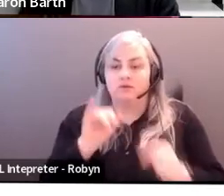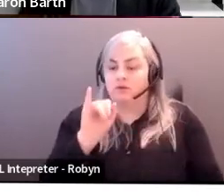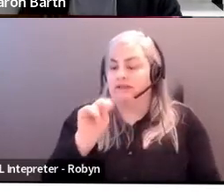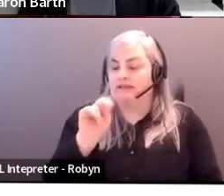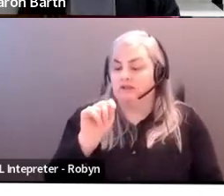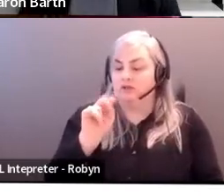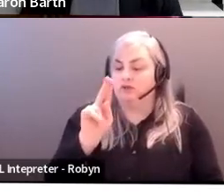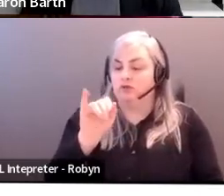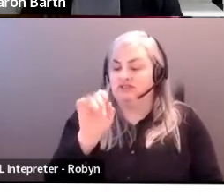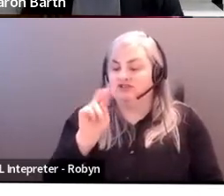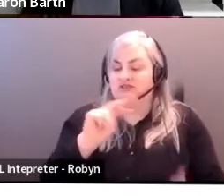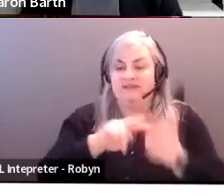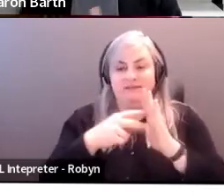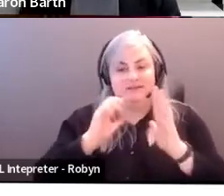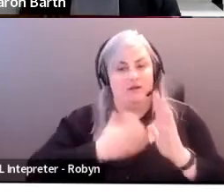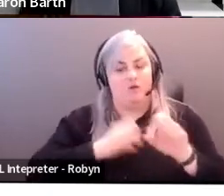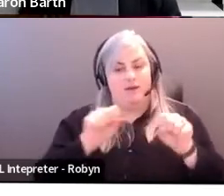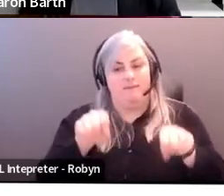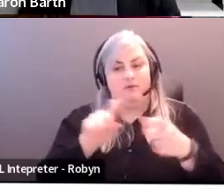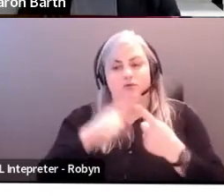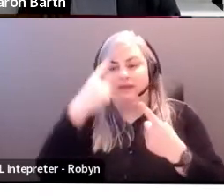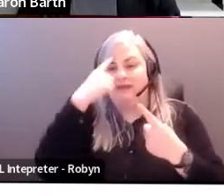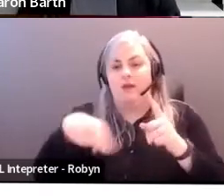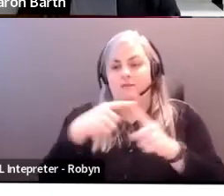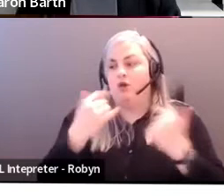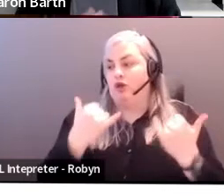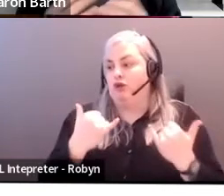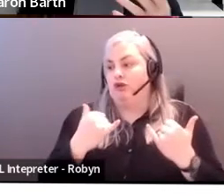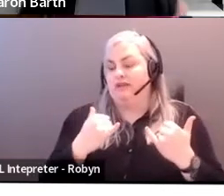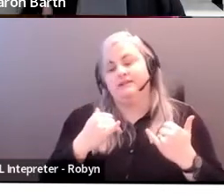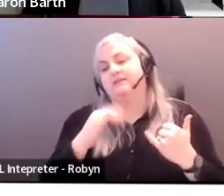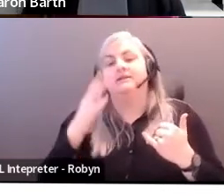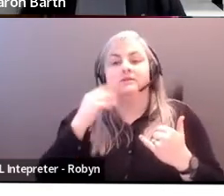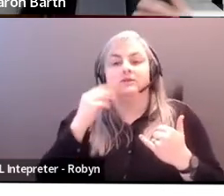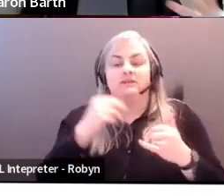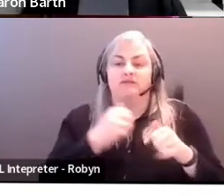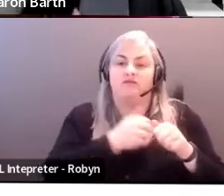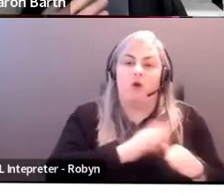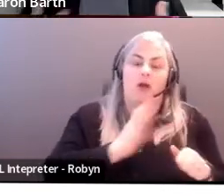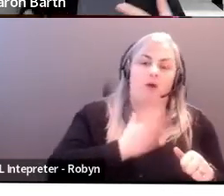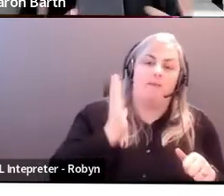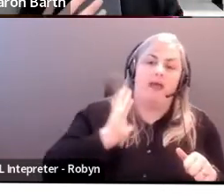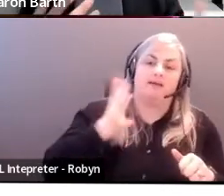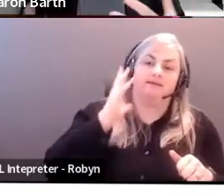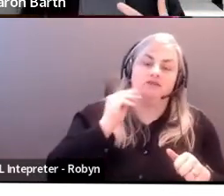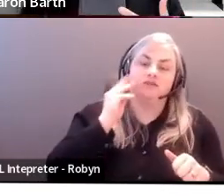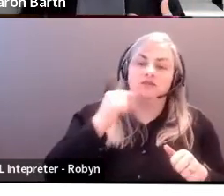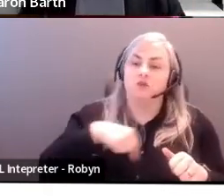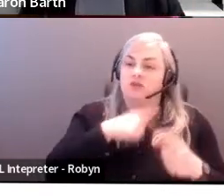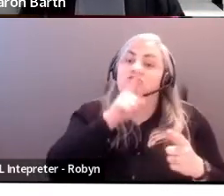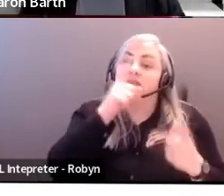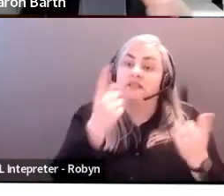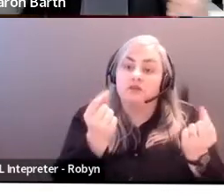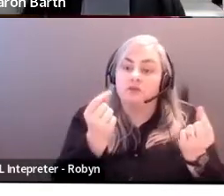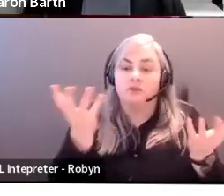current situation subconsciously based on our past experience, what we're really doing is looking for